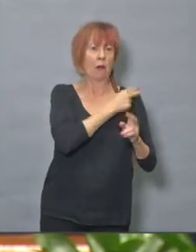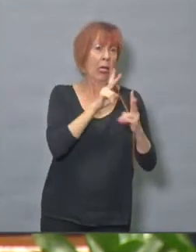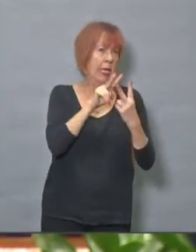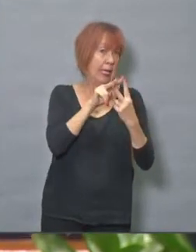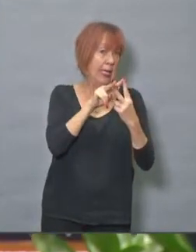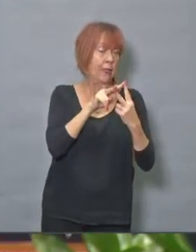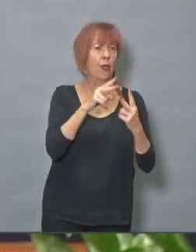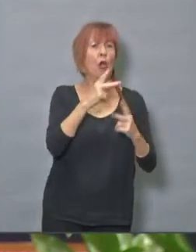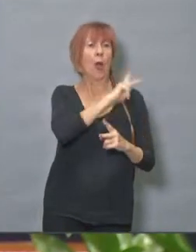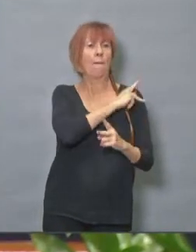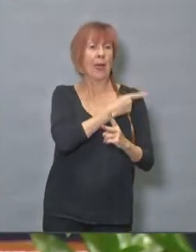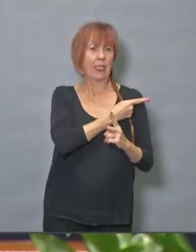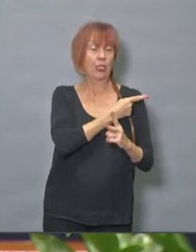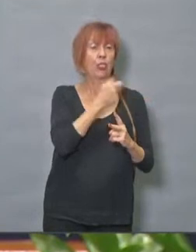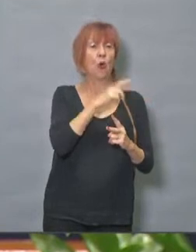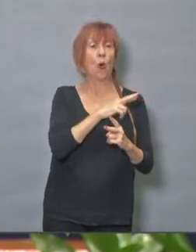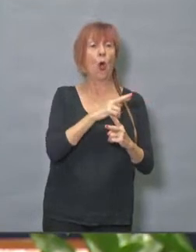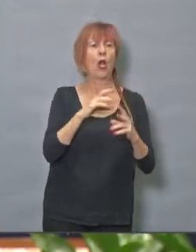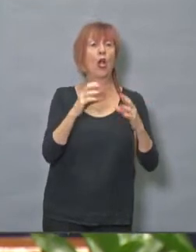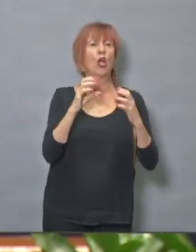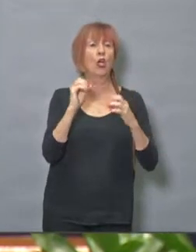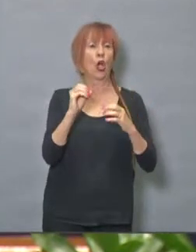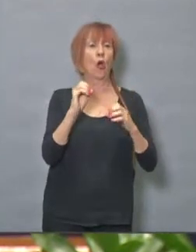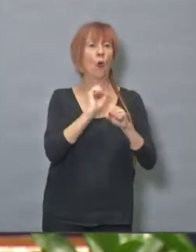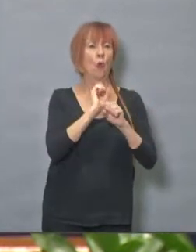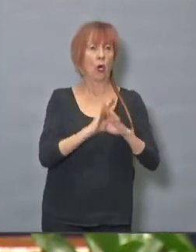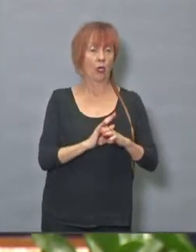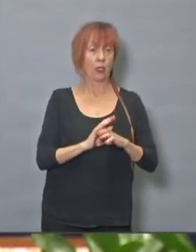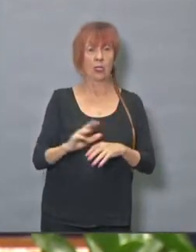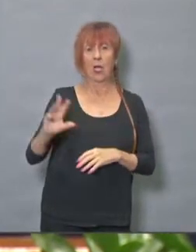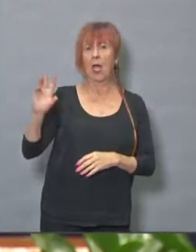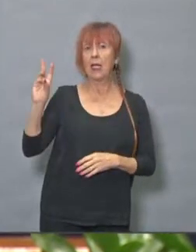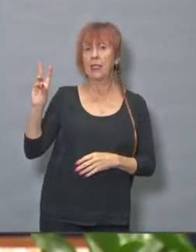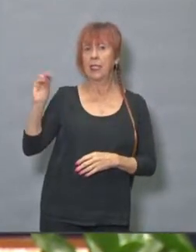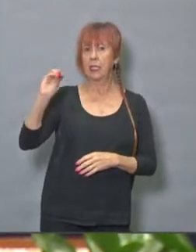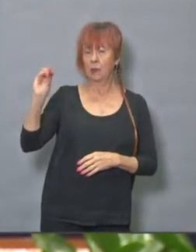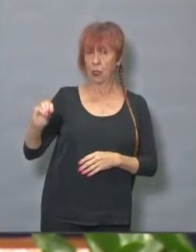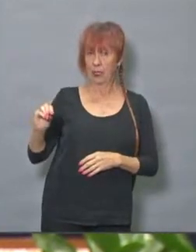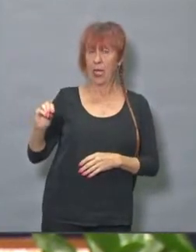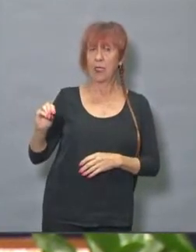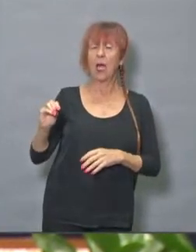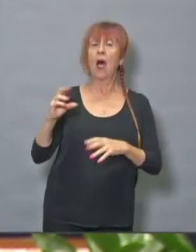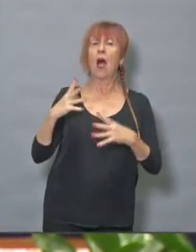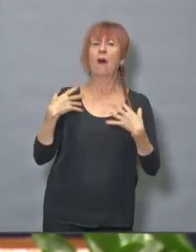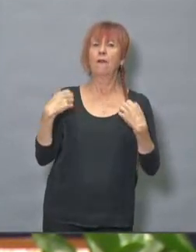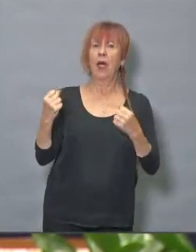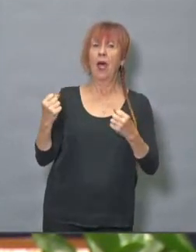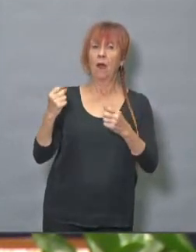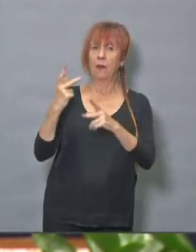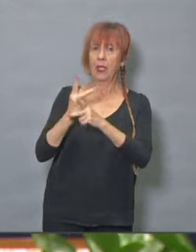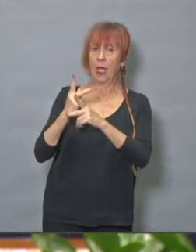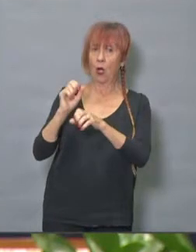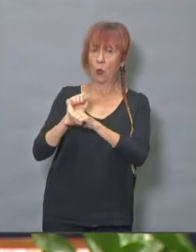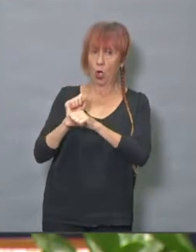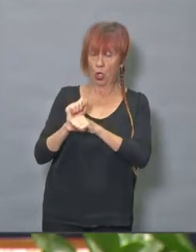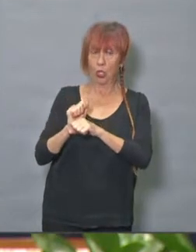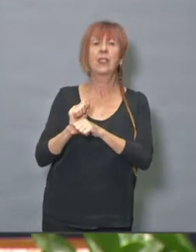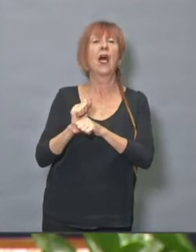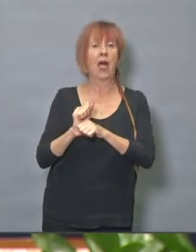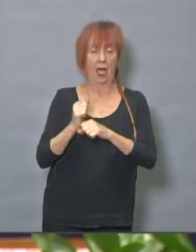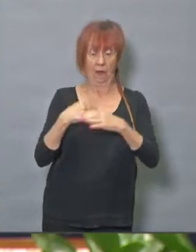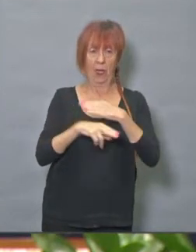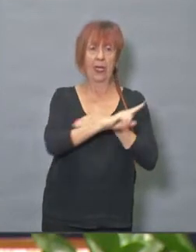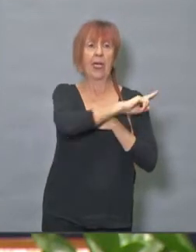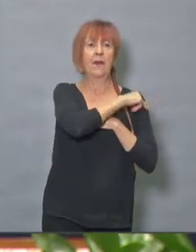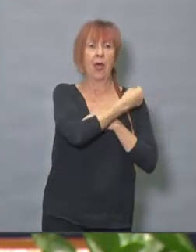by a coworker. 6% of healthcare workers have been hospitalized at some point for COVID-19. And I'm